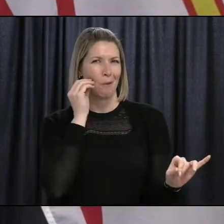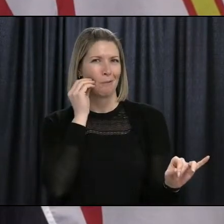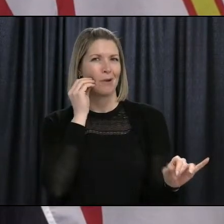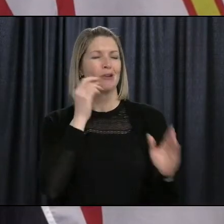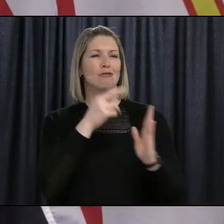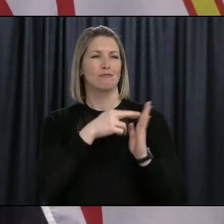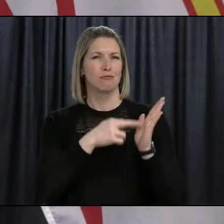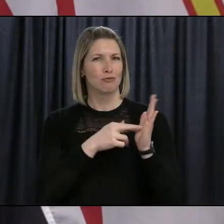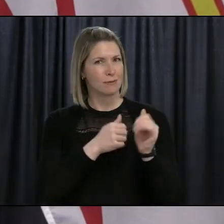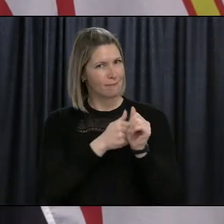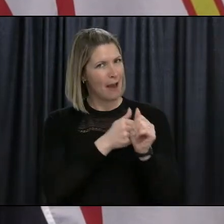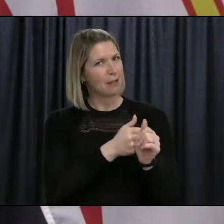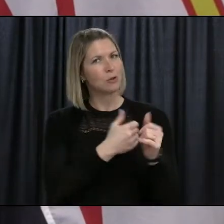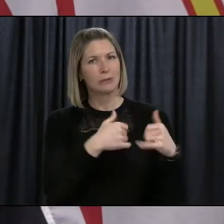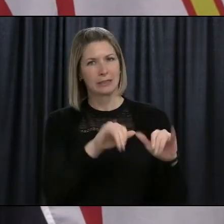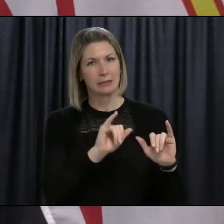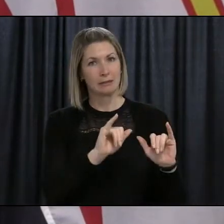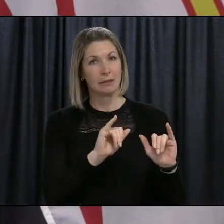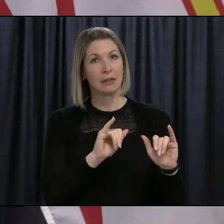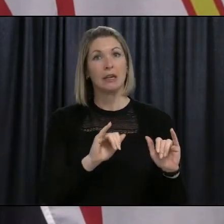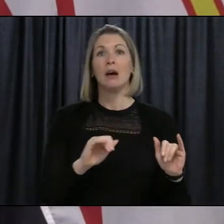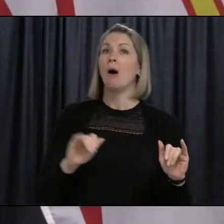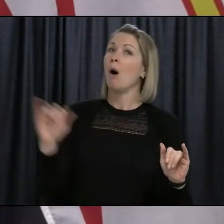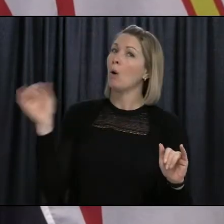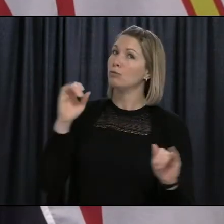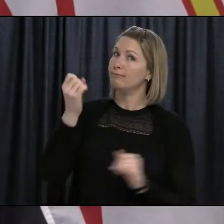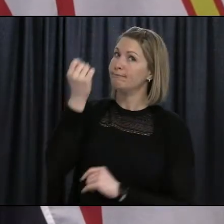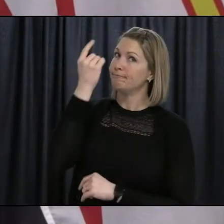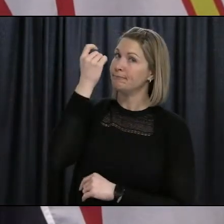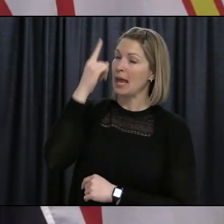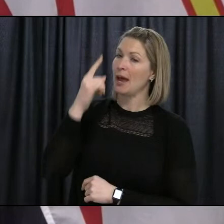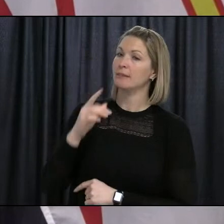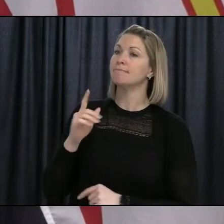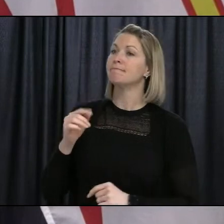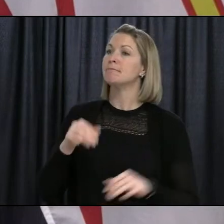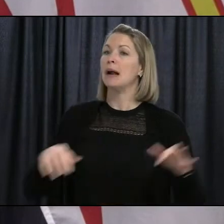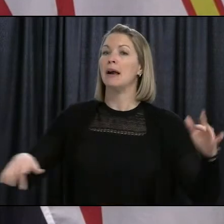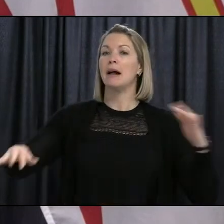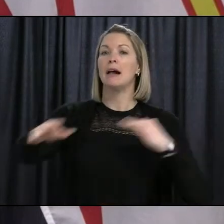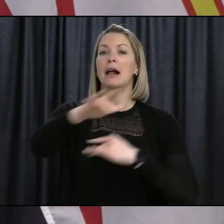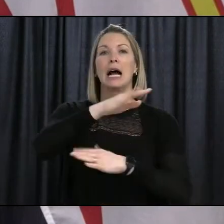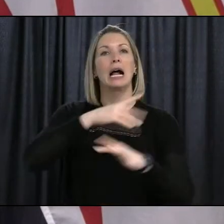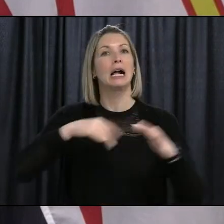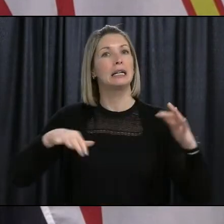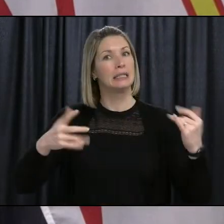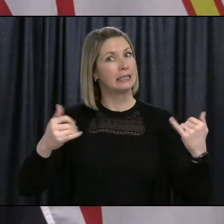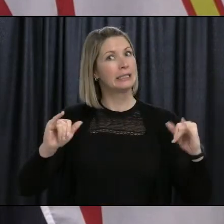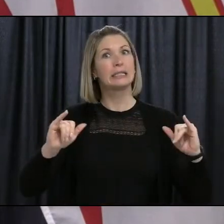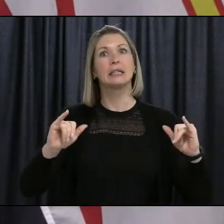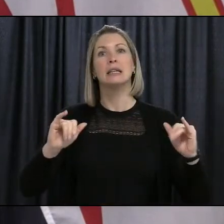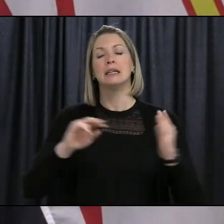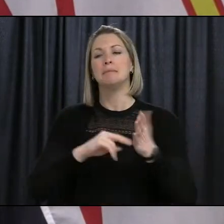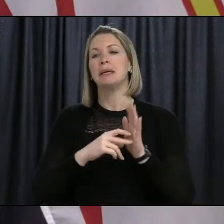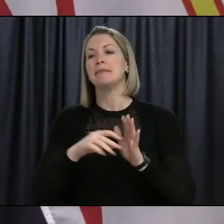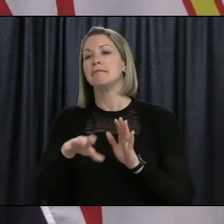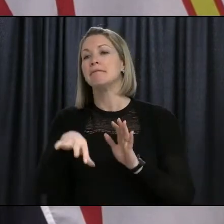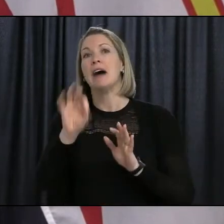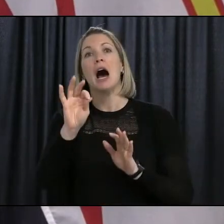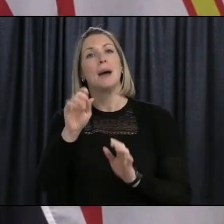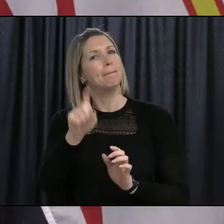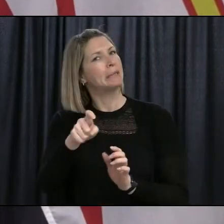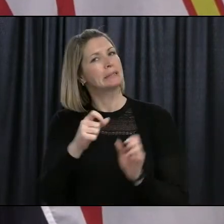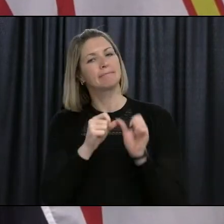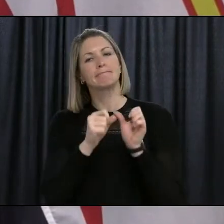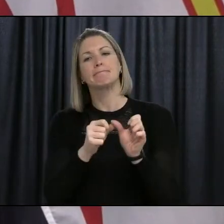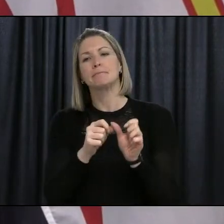We still need to find any and all cases of COVID-19, however, so it is critical for us to determine the risk of community